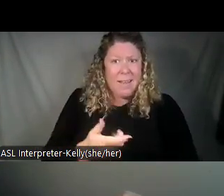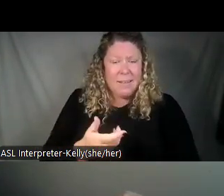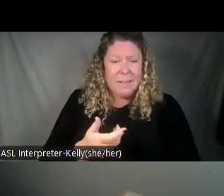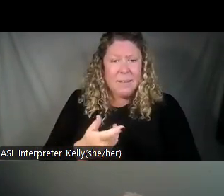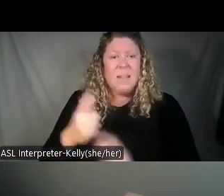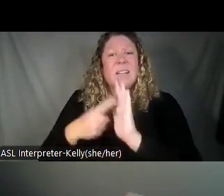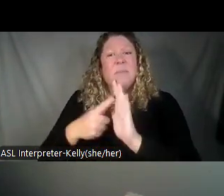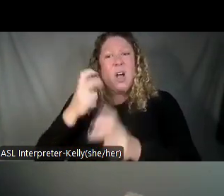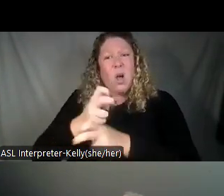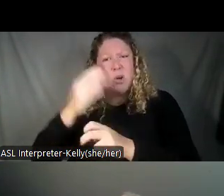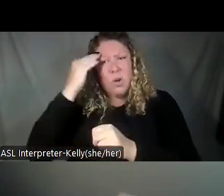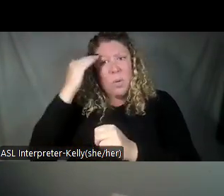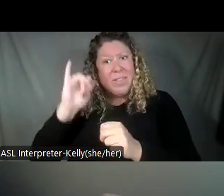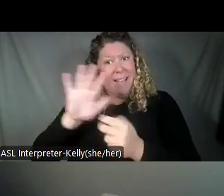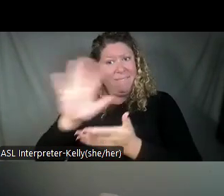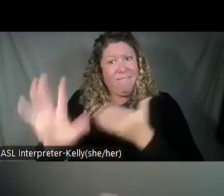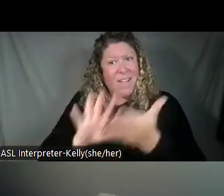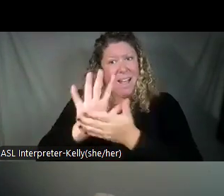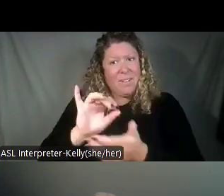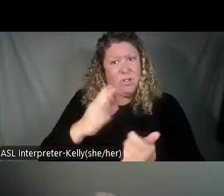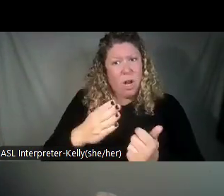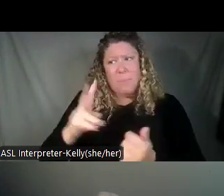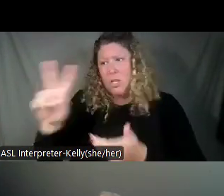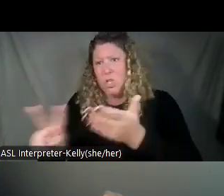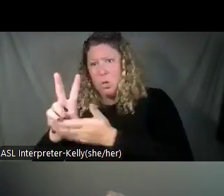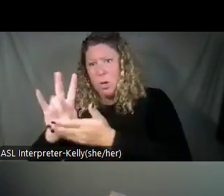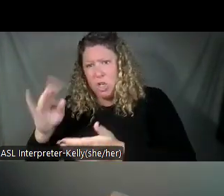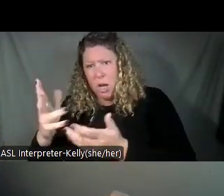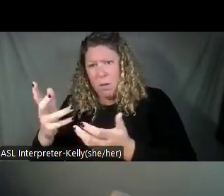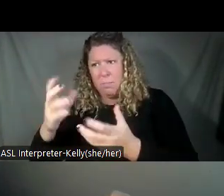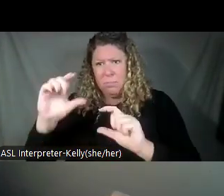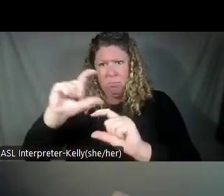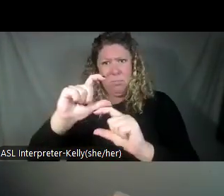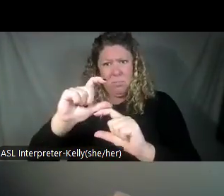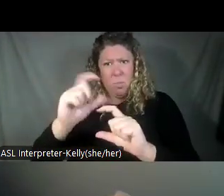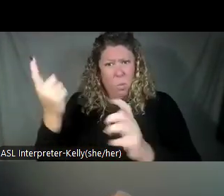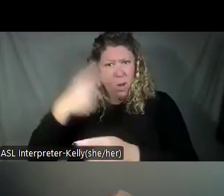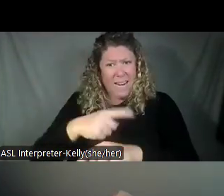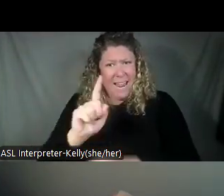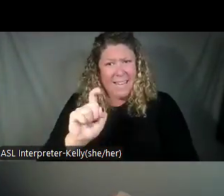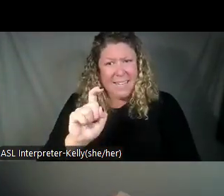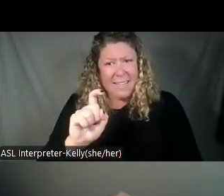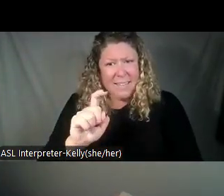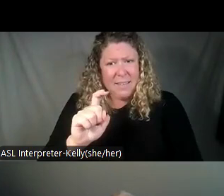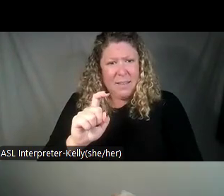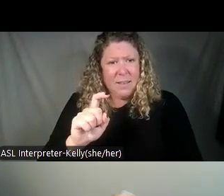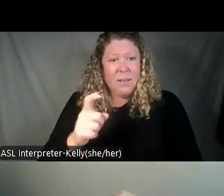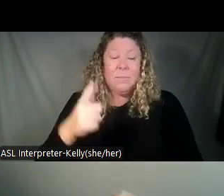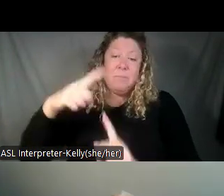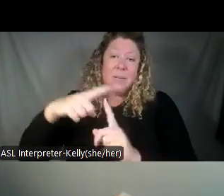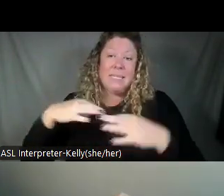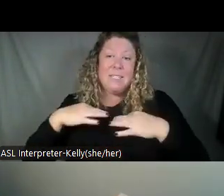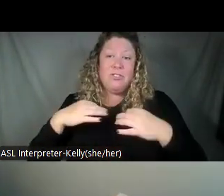does a 5-hour job and a 2-hour job fit into 1 day? But if you have t-shirt sizes, you know how many t-shirts fit into a